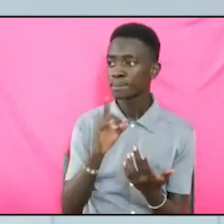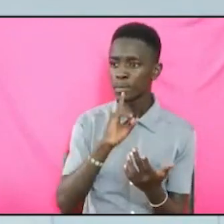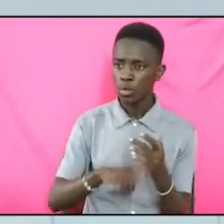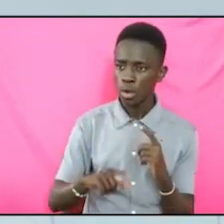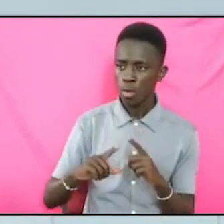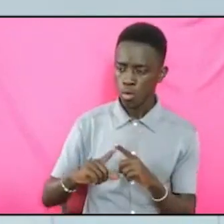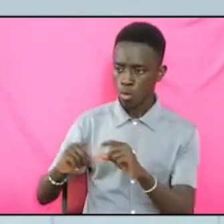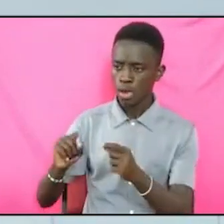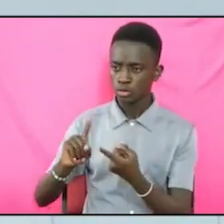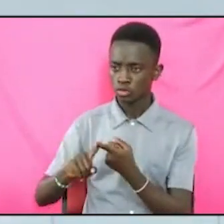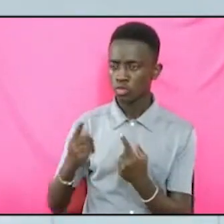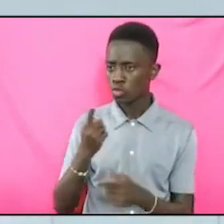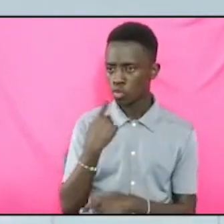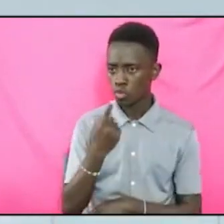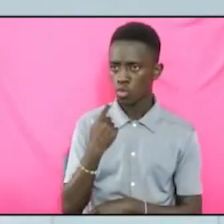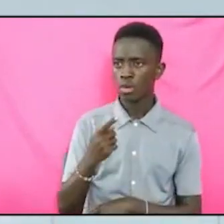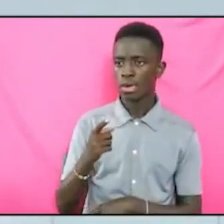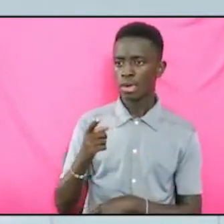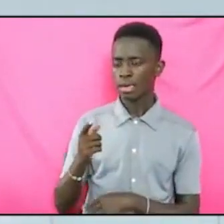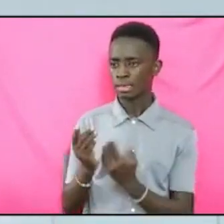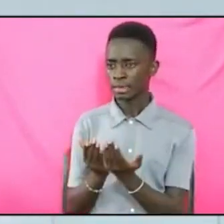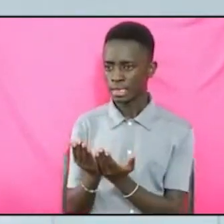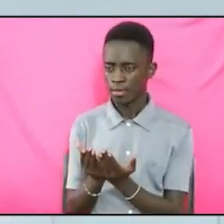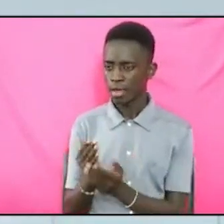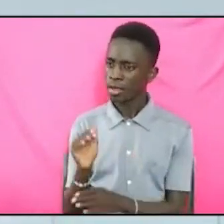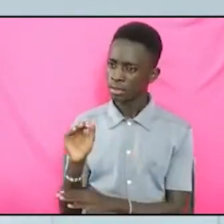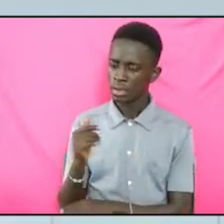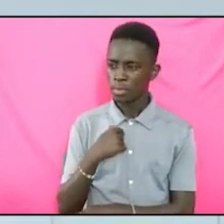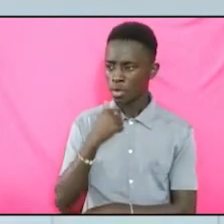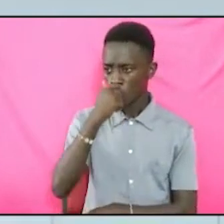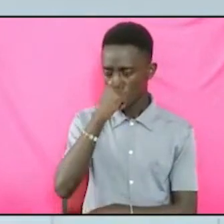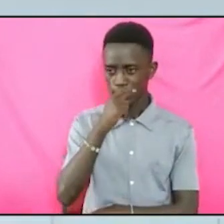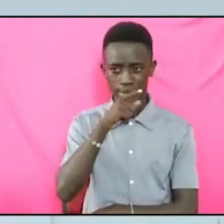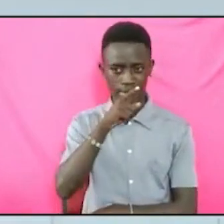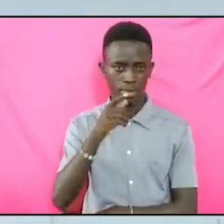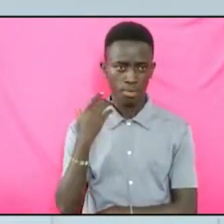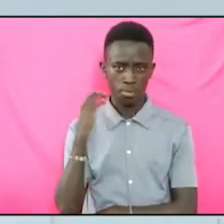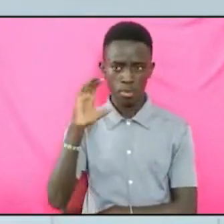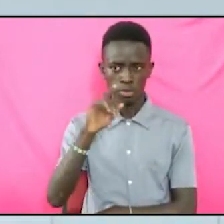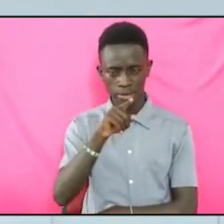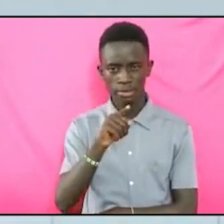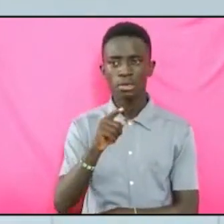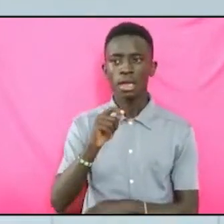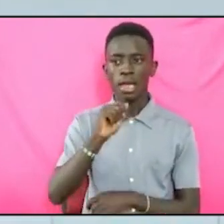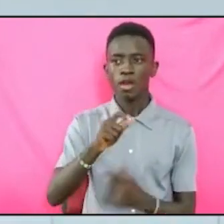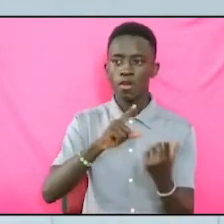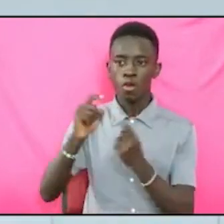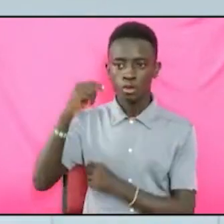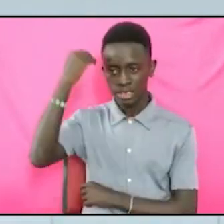mistress, would that my Lord were with the prophet in Samaria, for